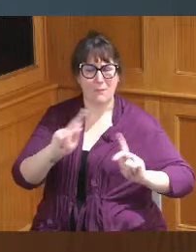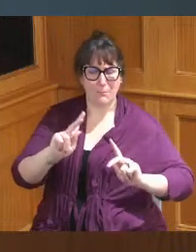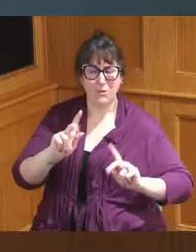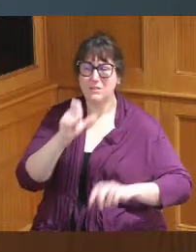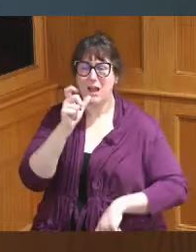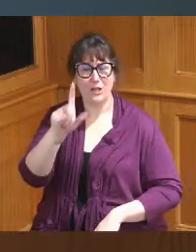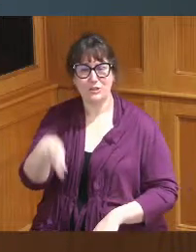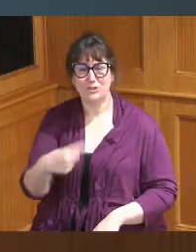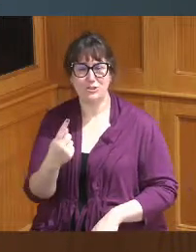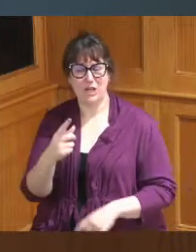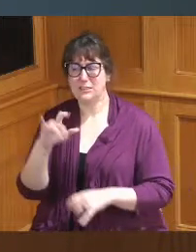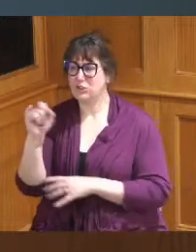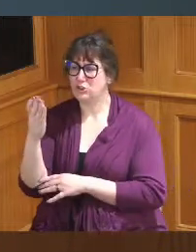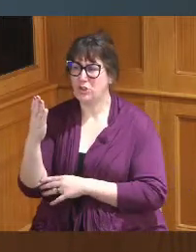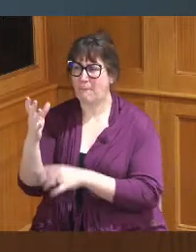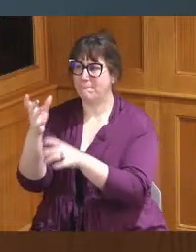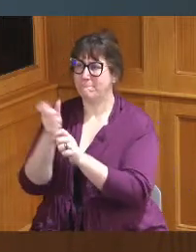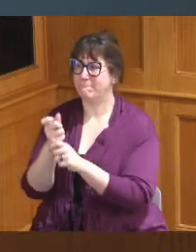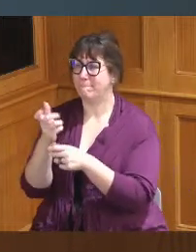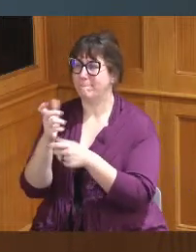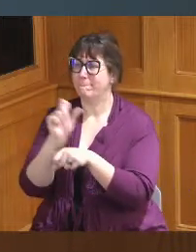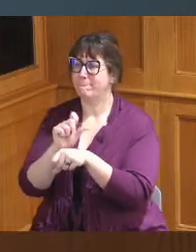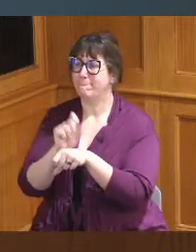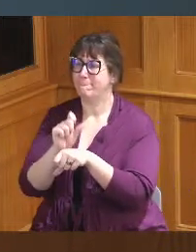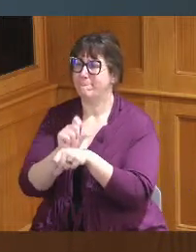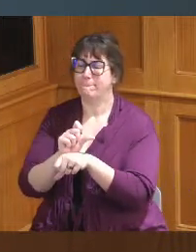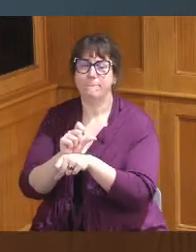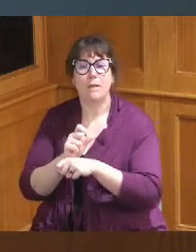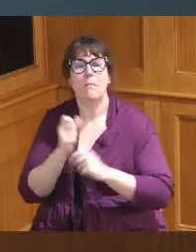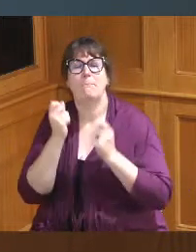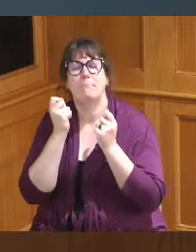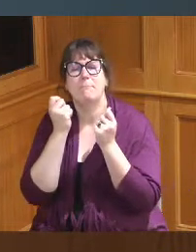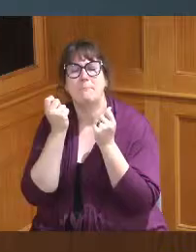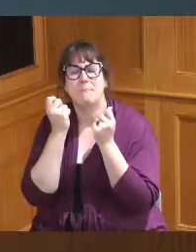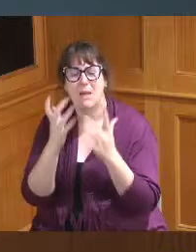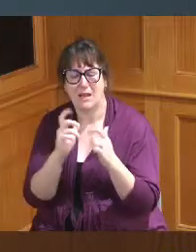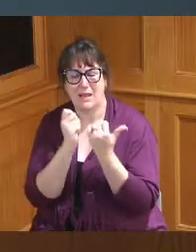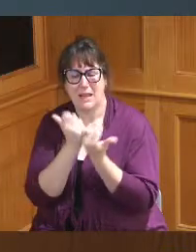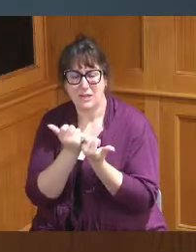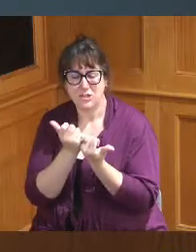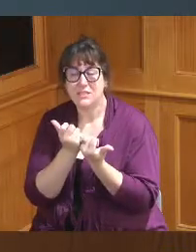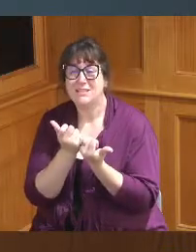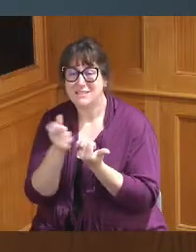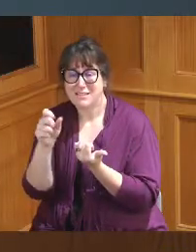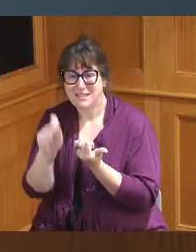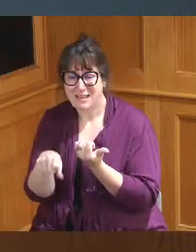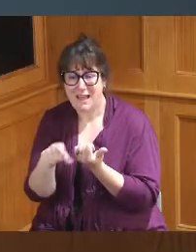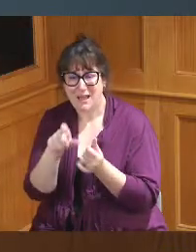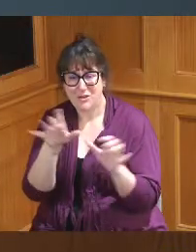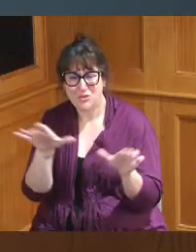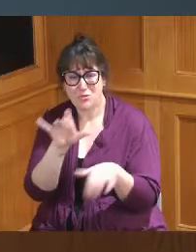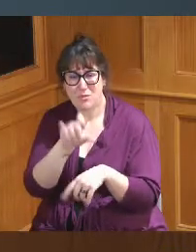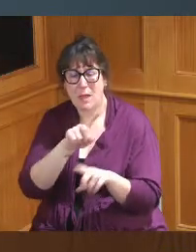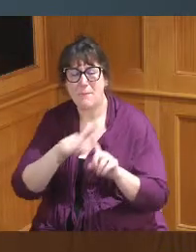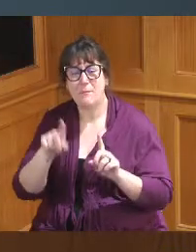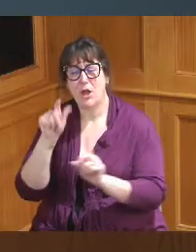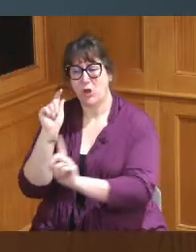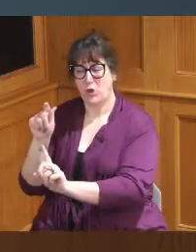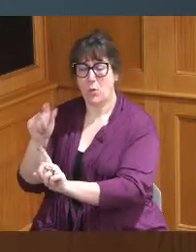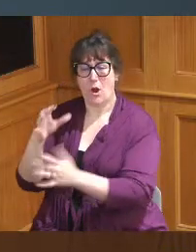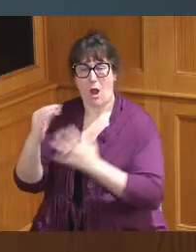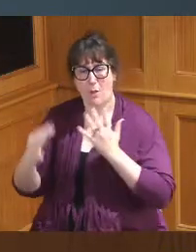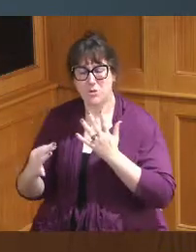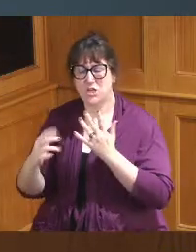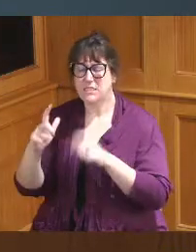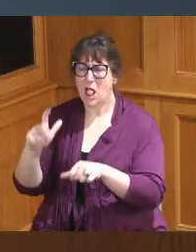just getting a job. We've got a lot of agencies that get jobs for individuals, but you're providing career opportunities that are long-term. And so